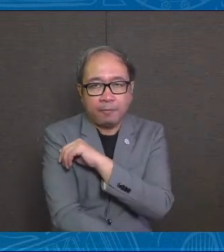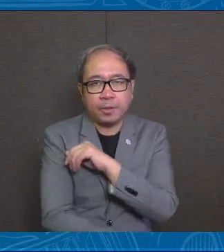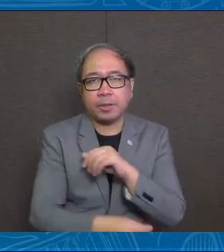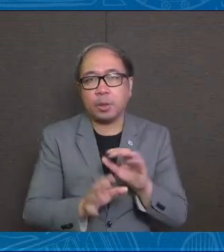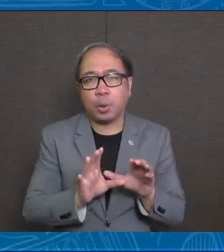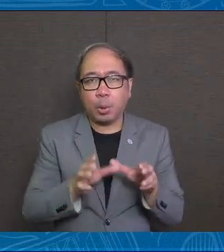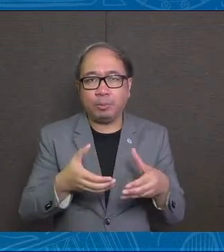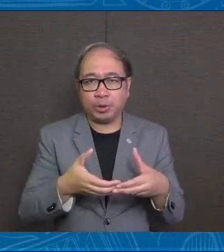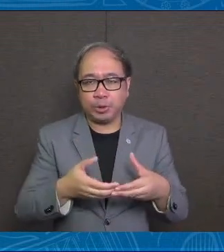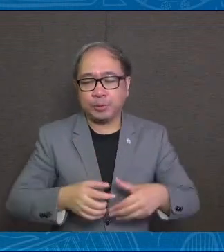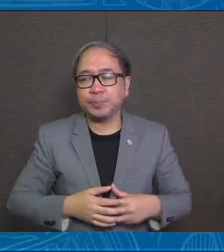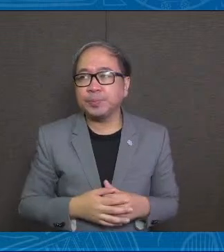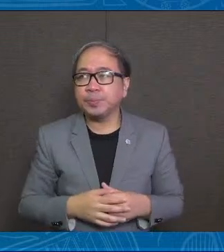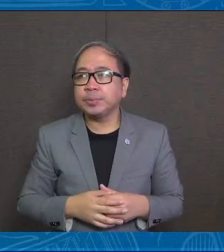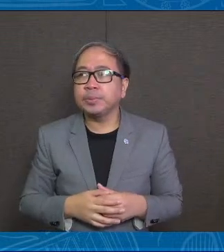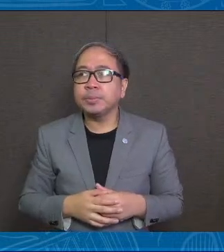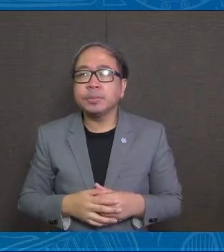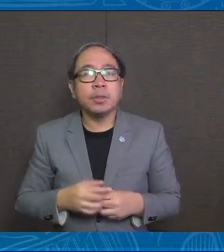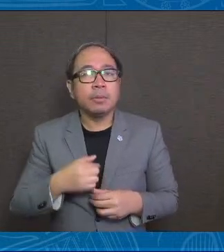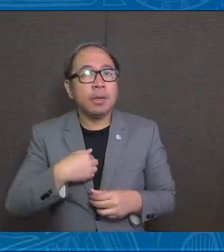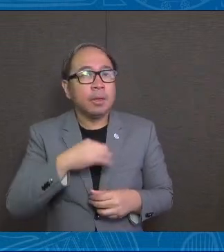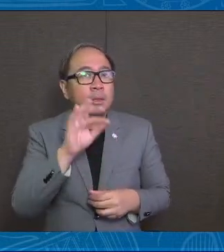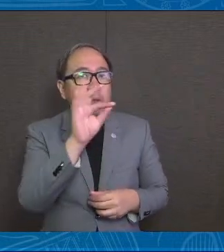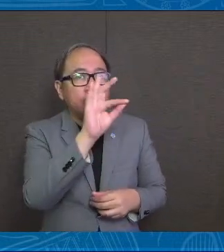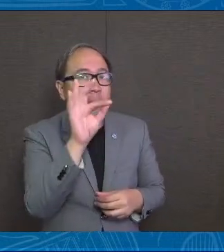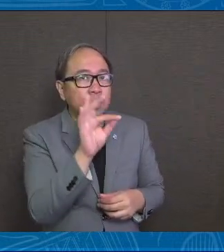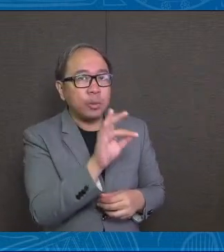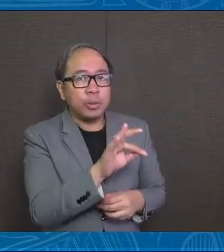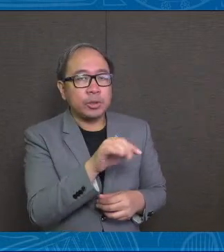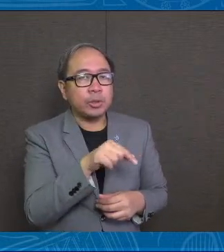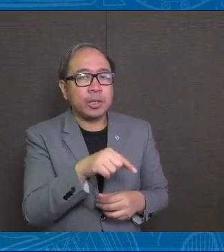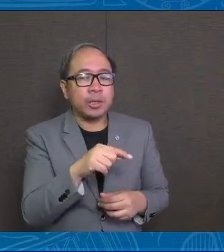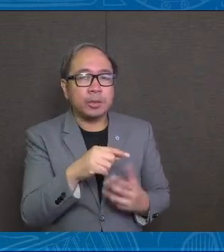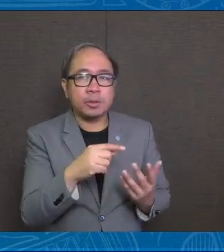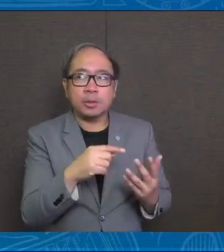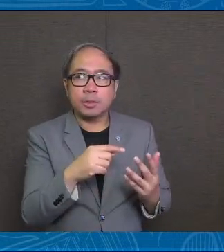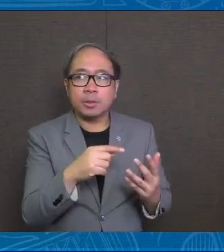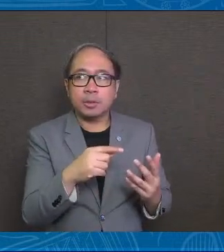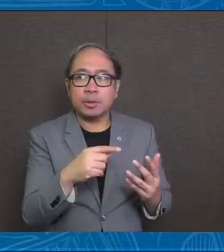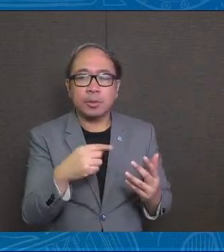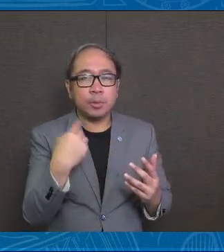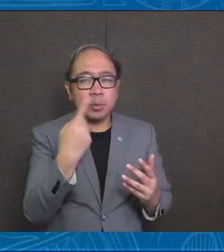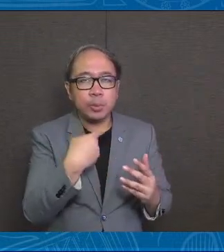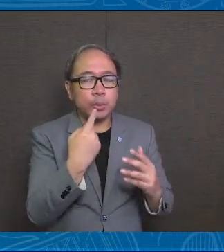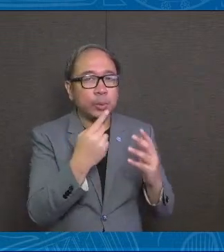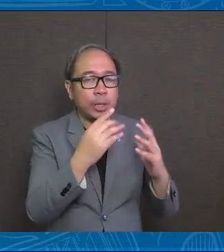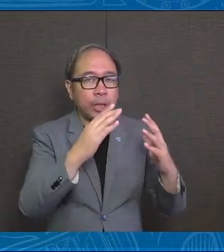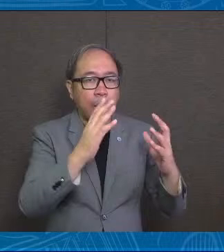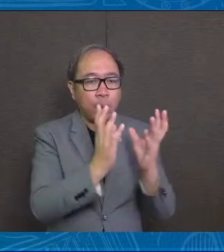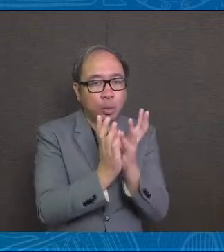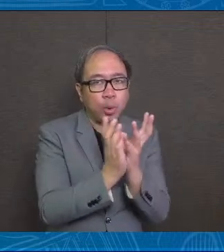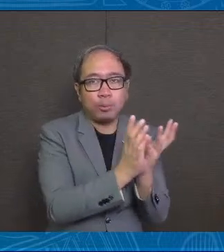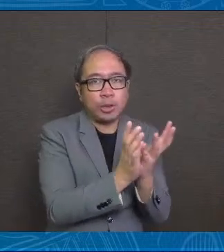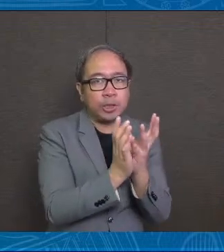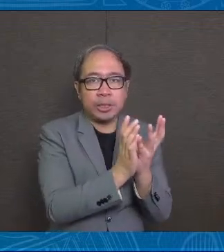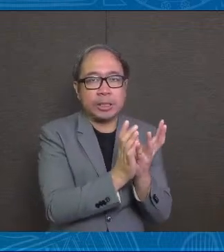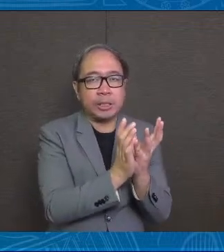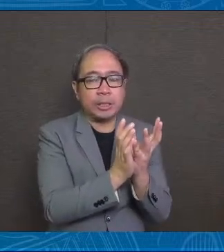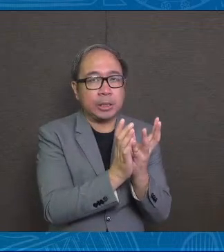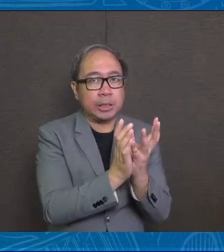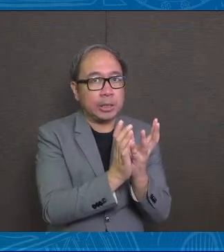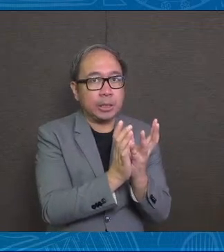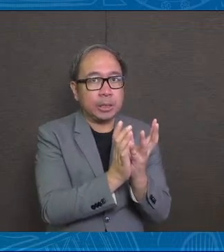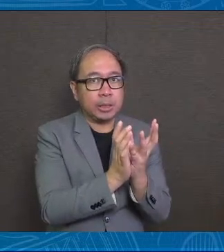government. My question is within the context of frontliners, community-based organizations. They are not